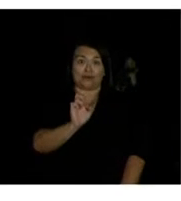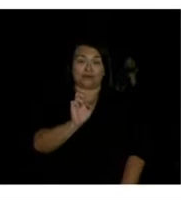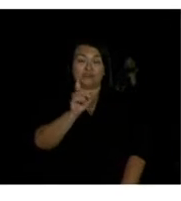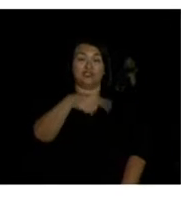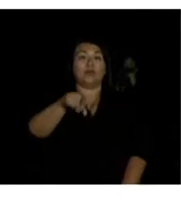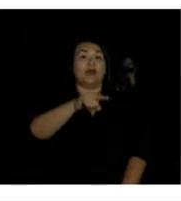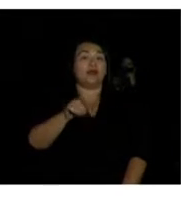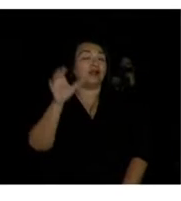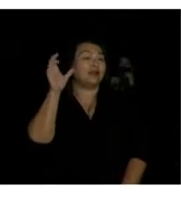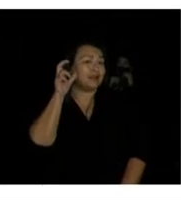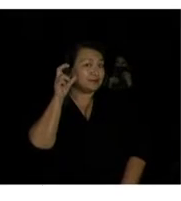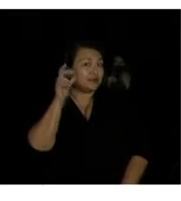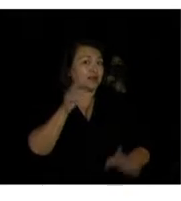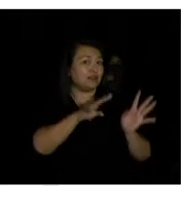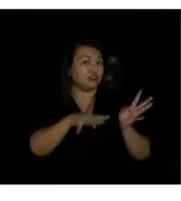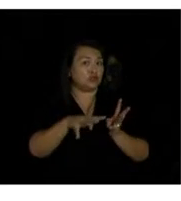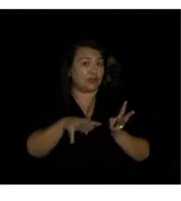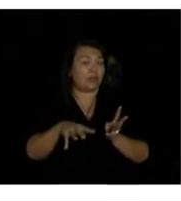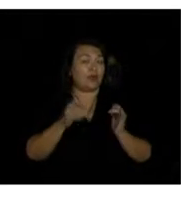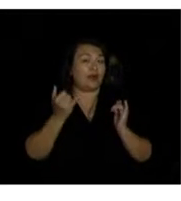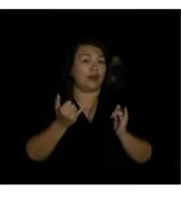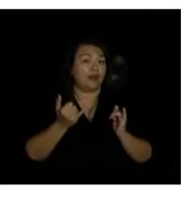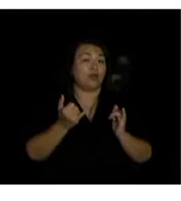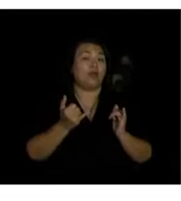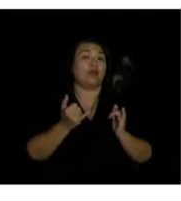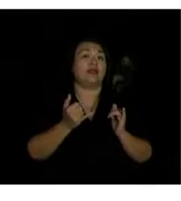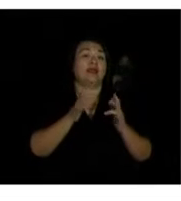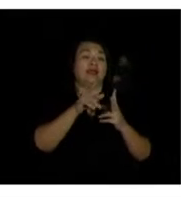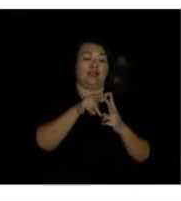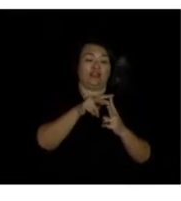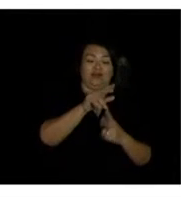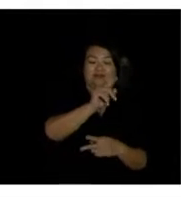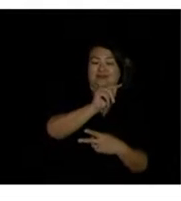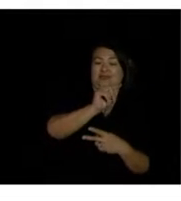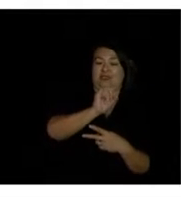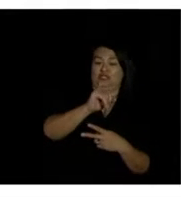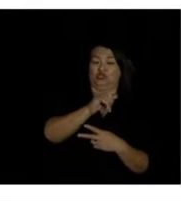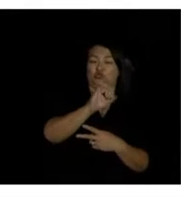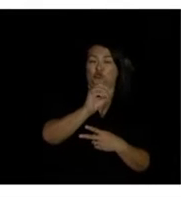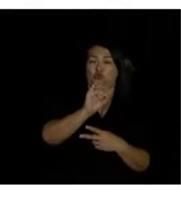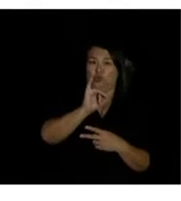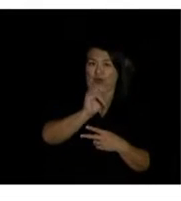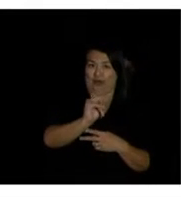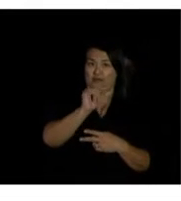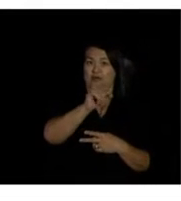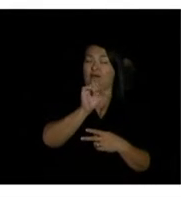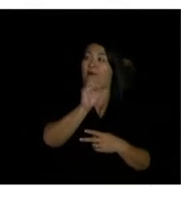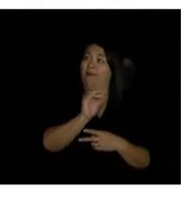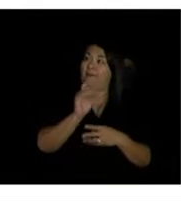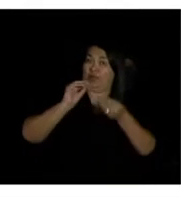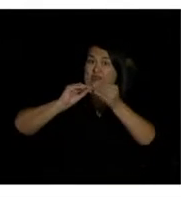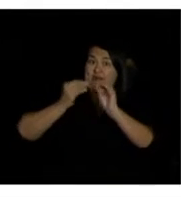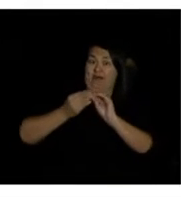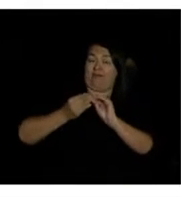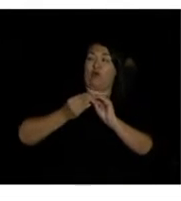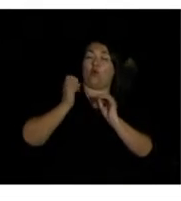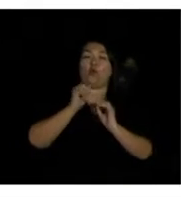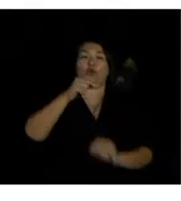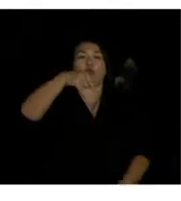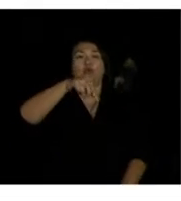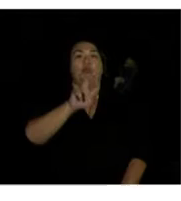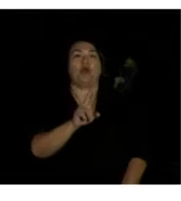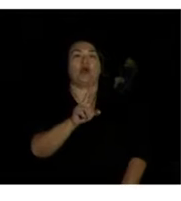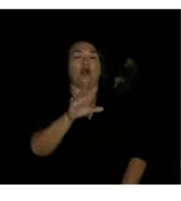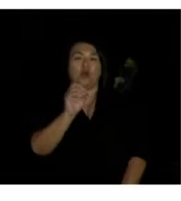are listening via live stream, either go to tjoin.com or the number is there or the QR code. Those of you who are